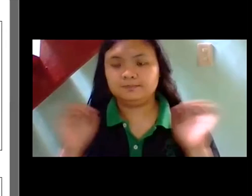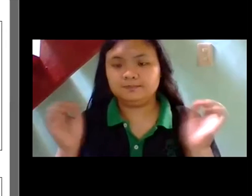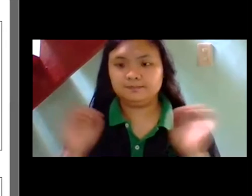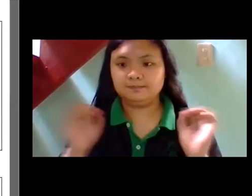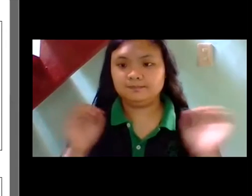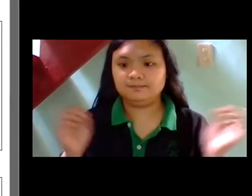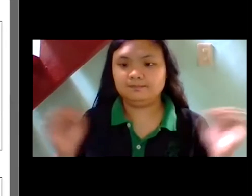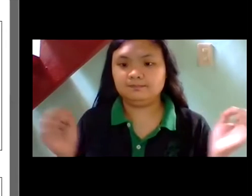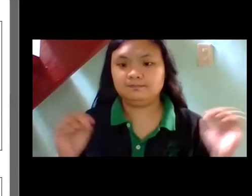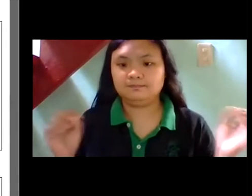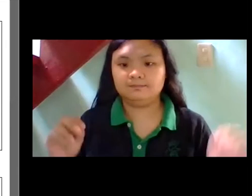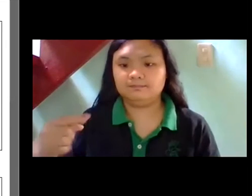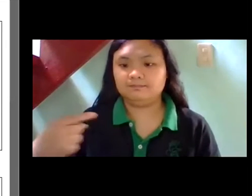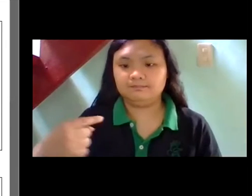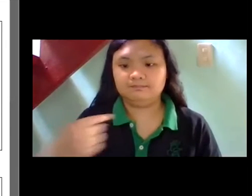Okay.